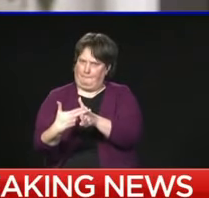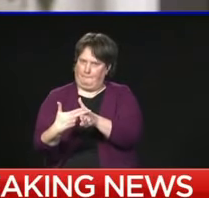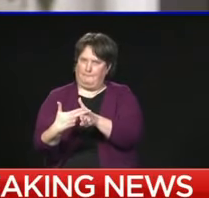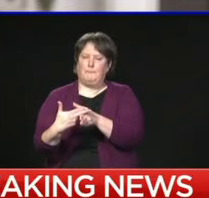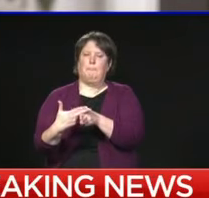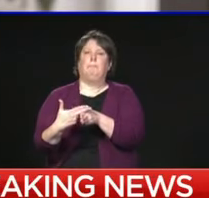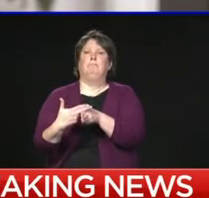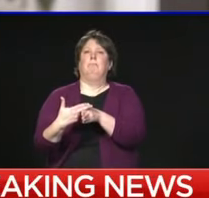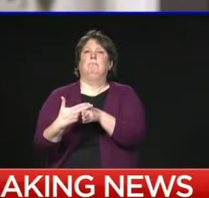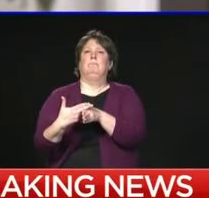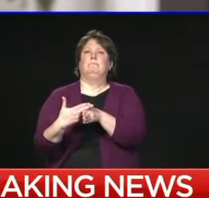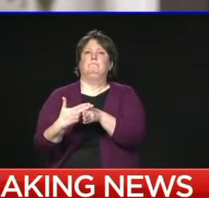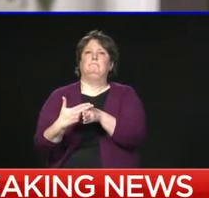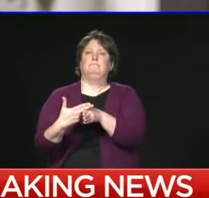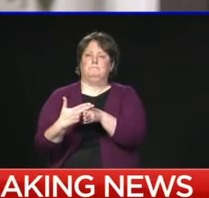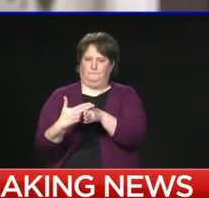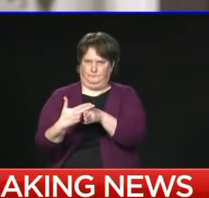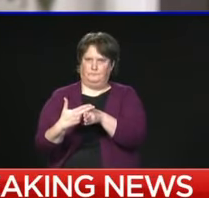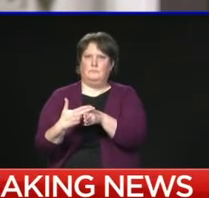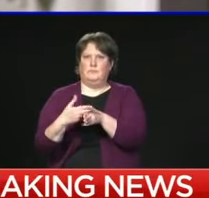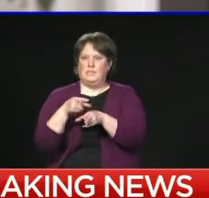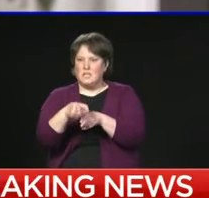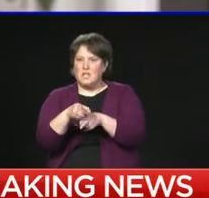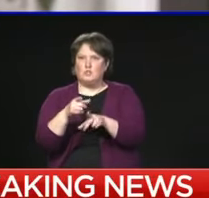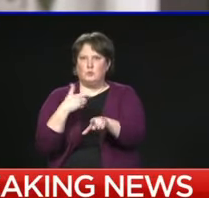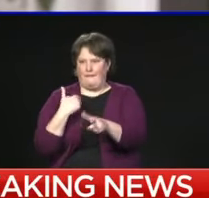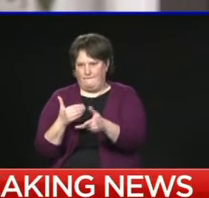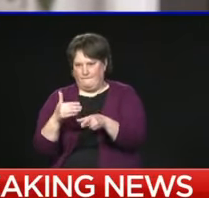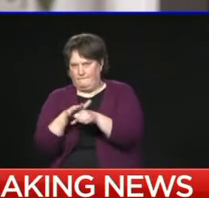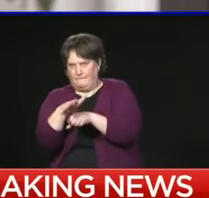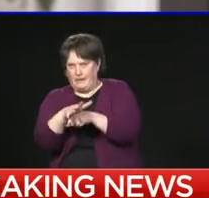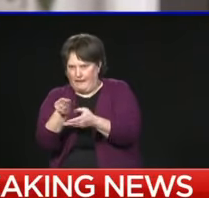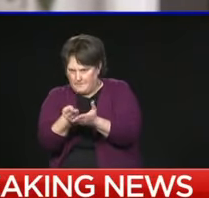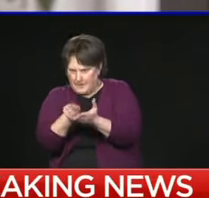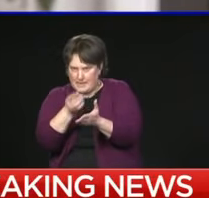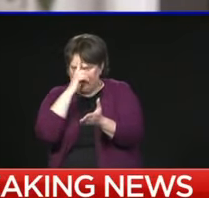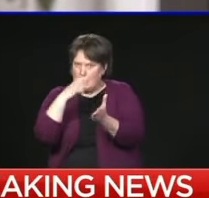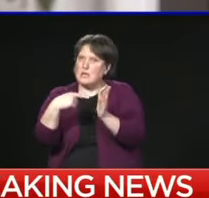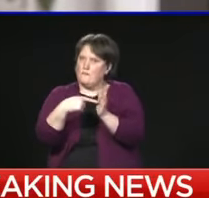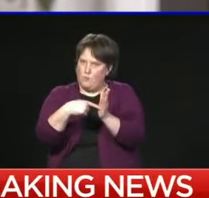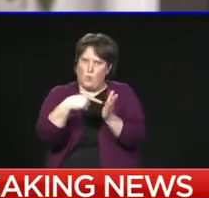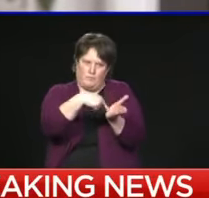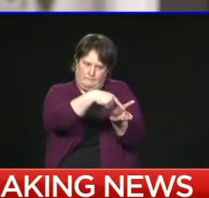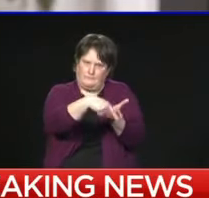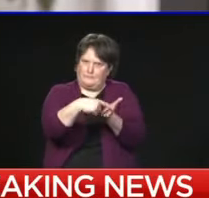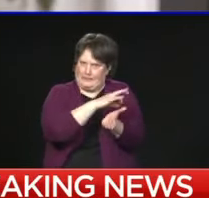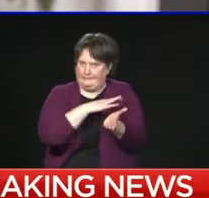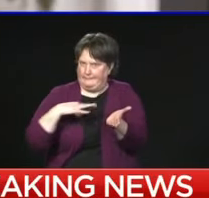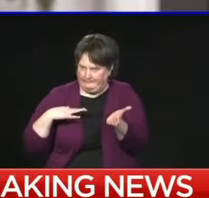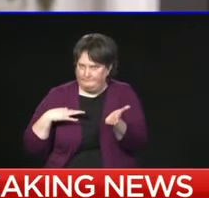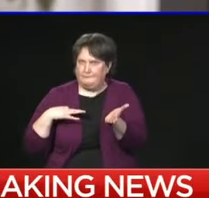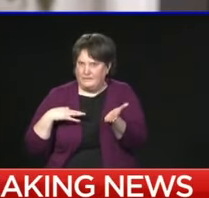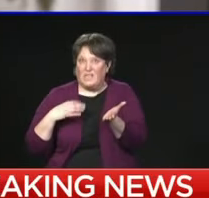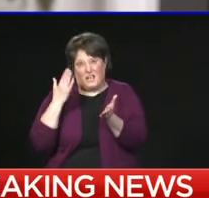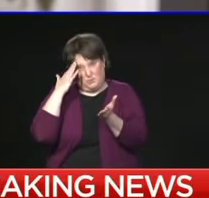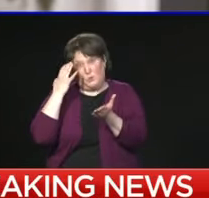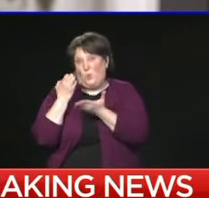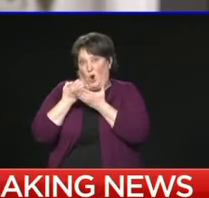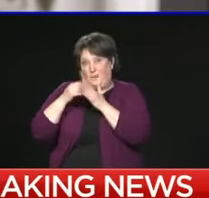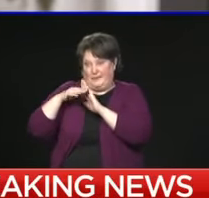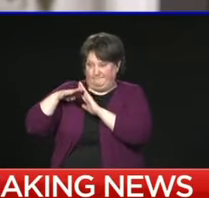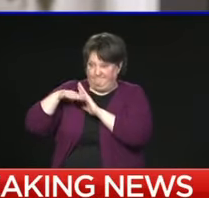to help them get the liquidity they need at a time of crisis and significant slowdown in the